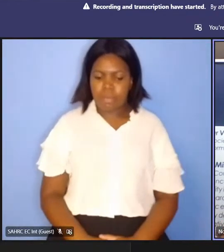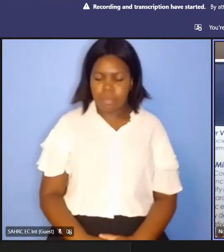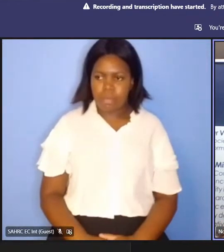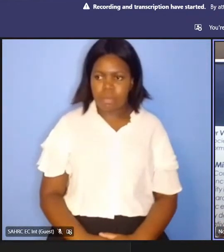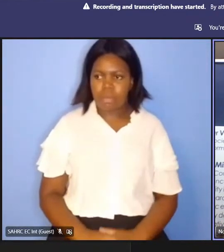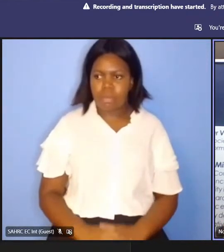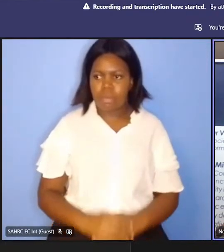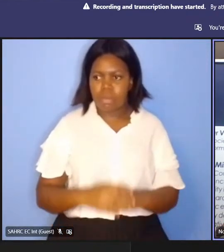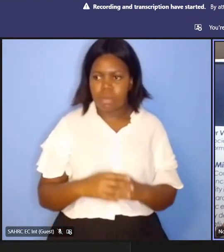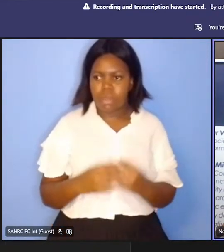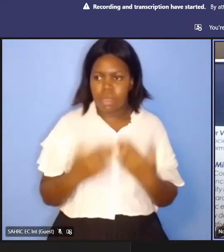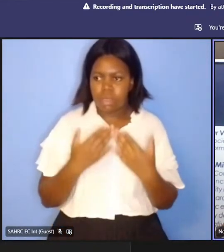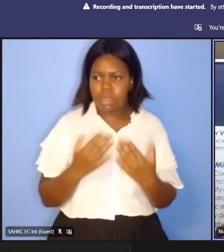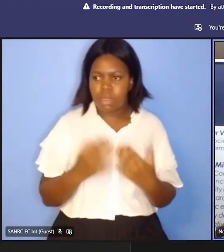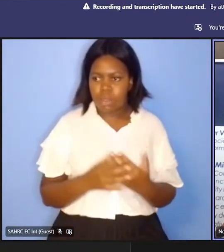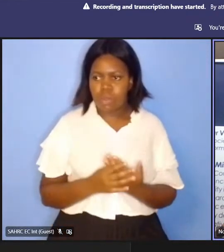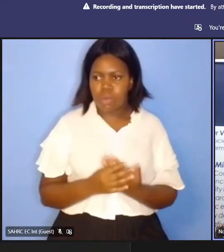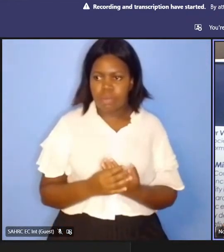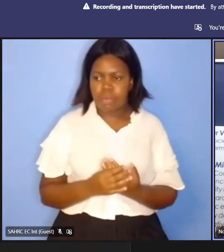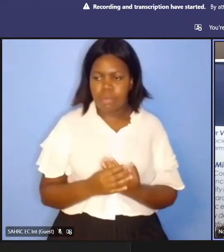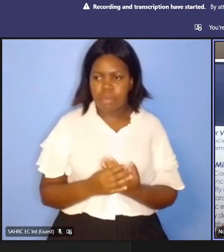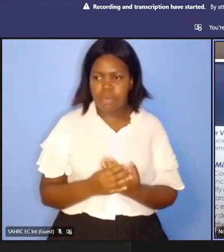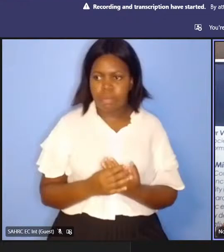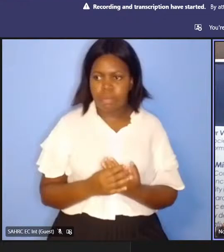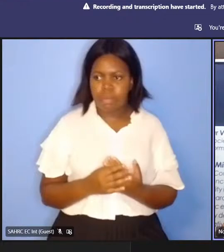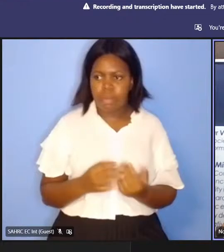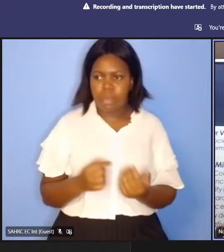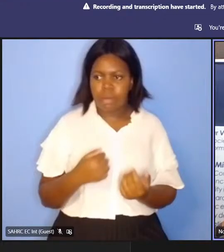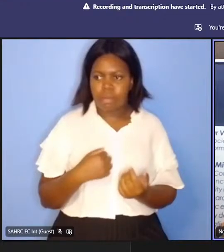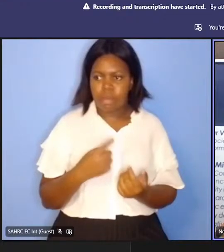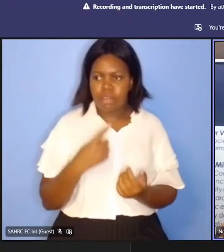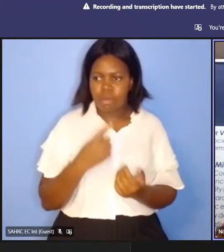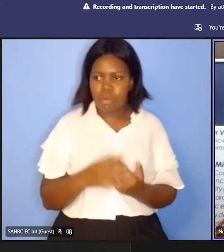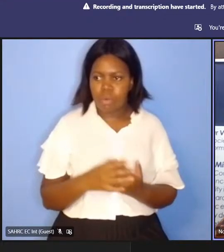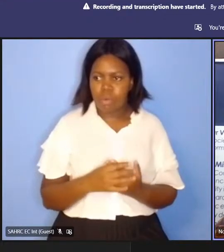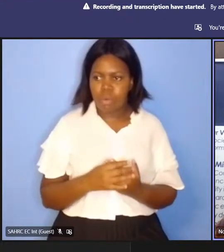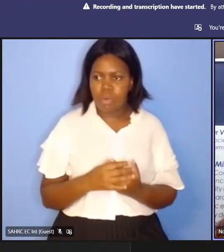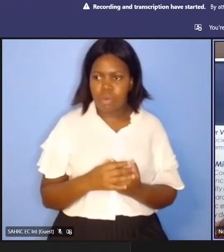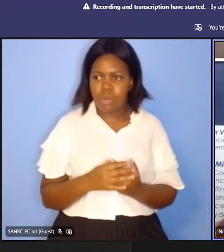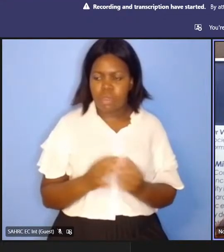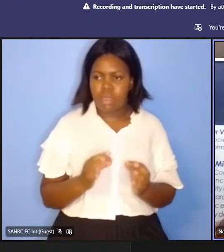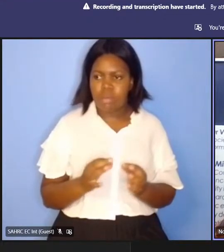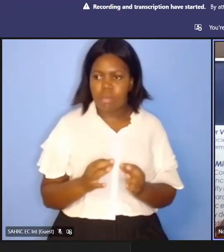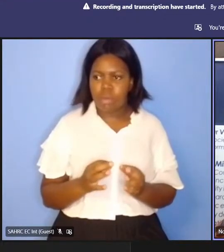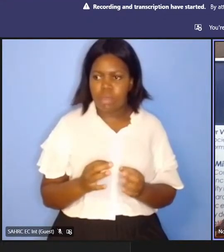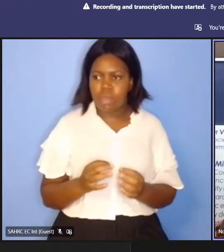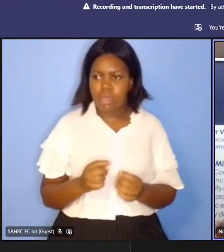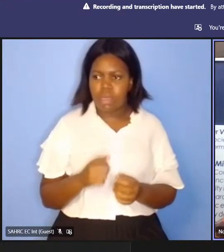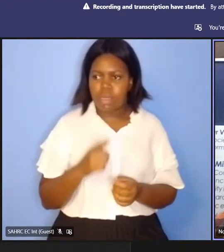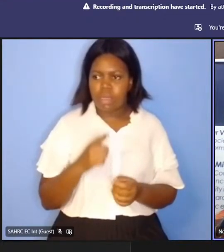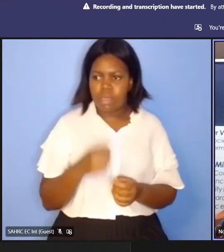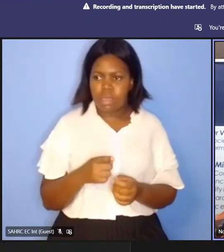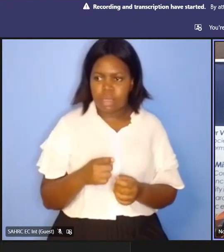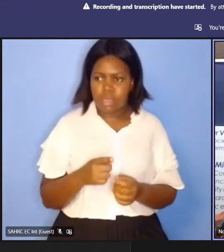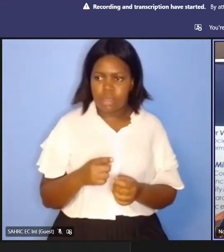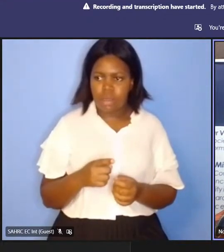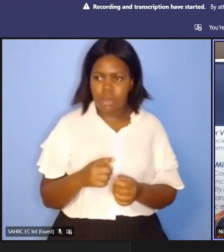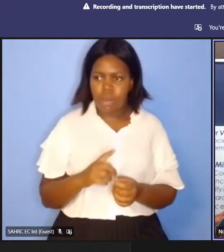Thanks, Dr. Carter. My view is simple. Is that what applies to